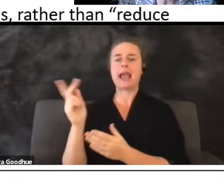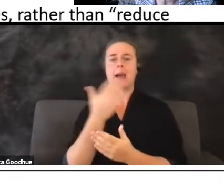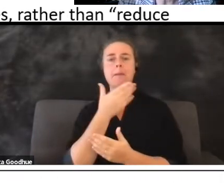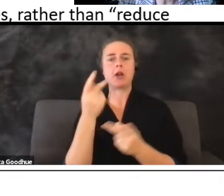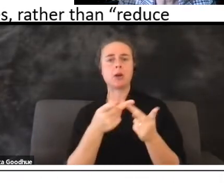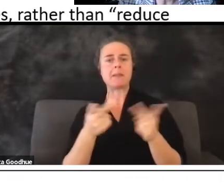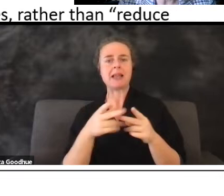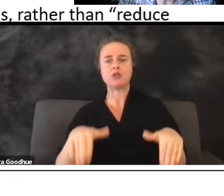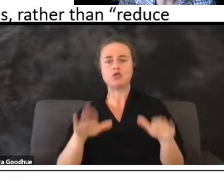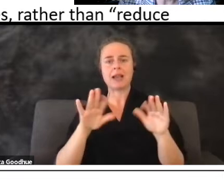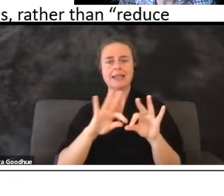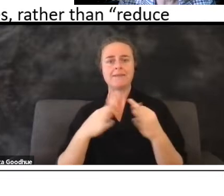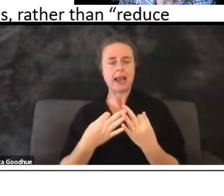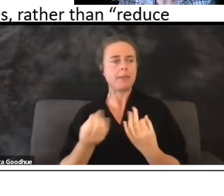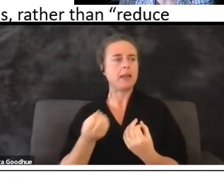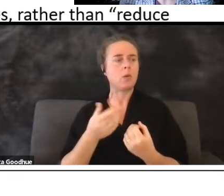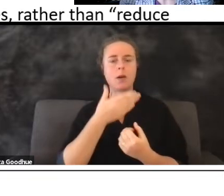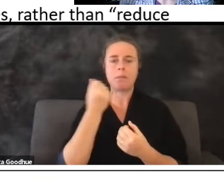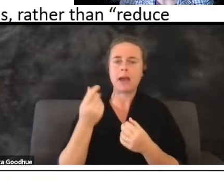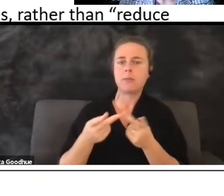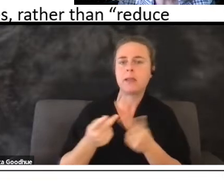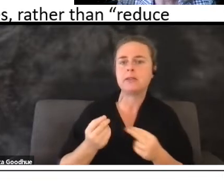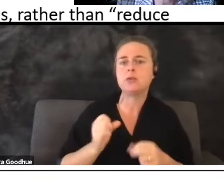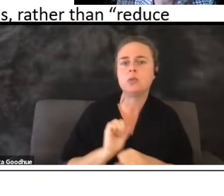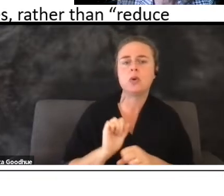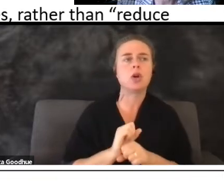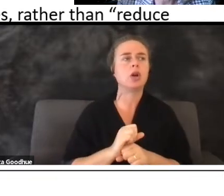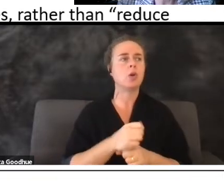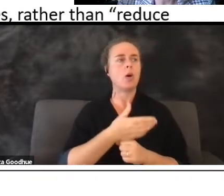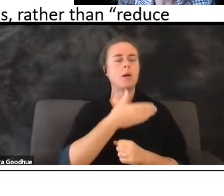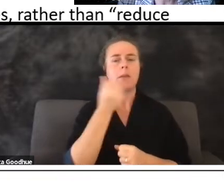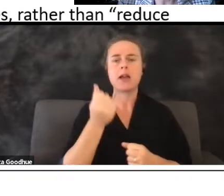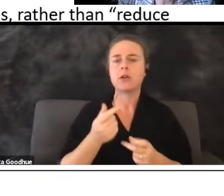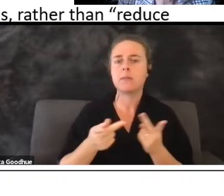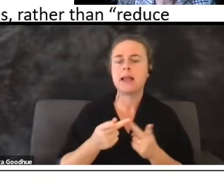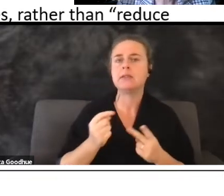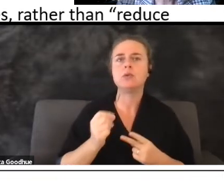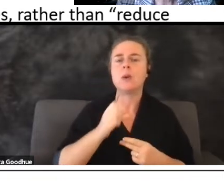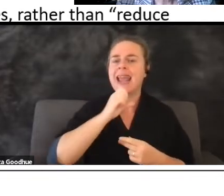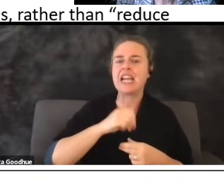better place to age in place would just resonate more with more people.